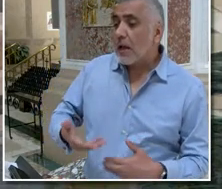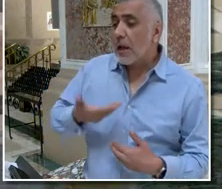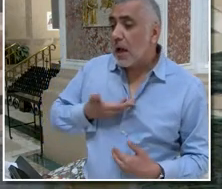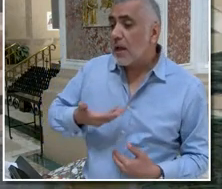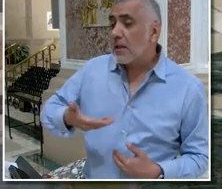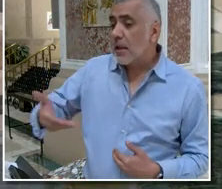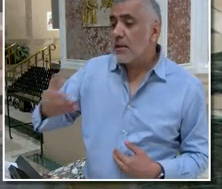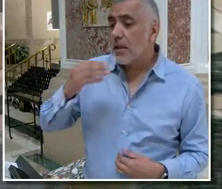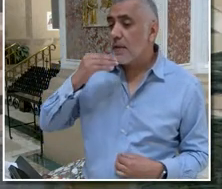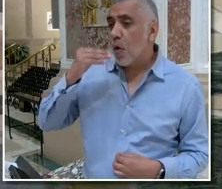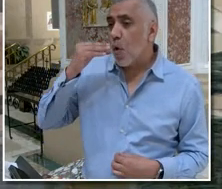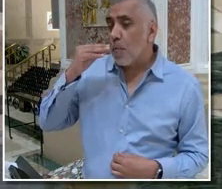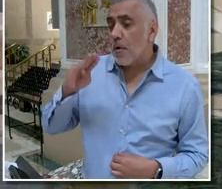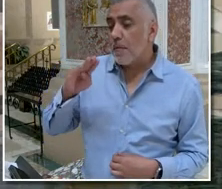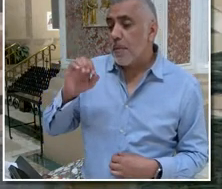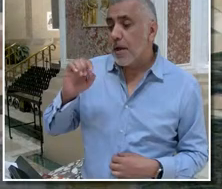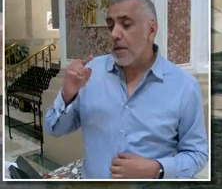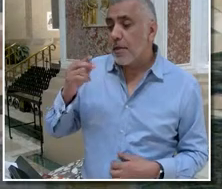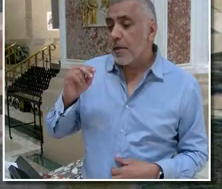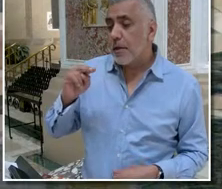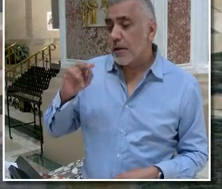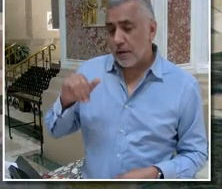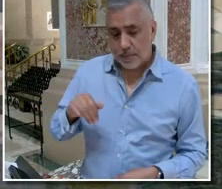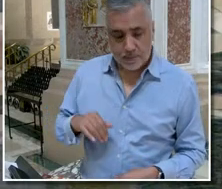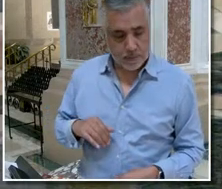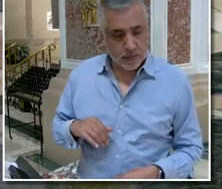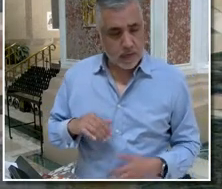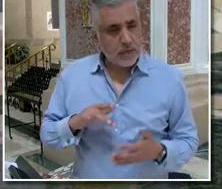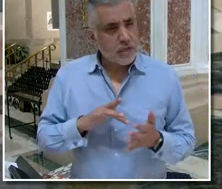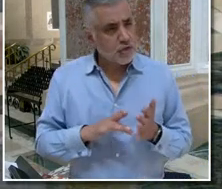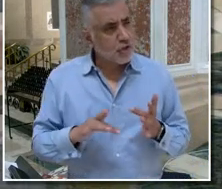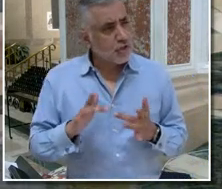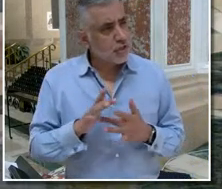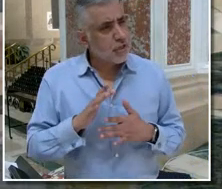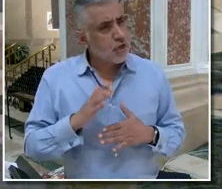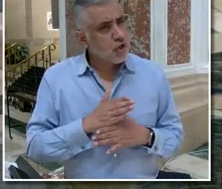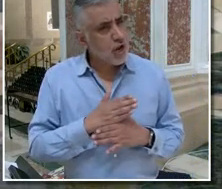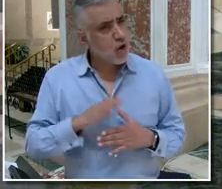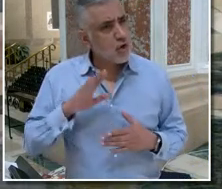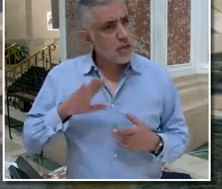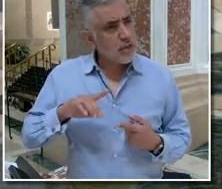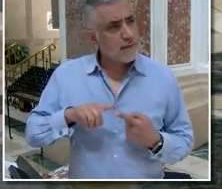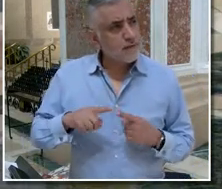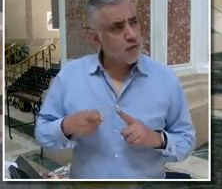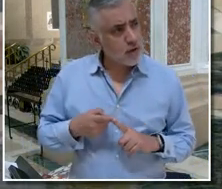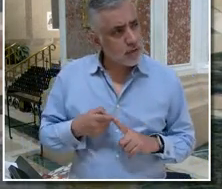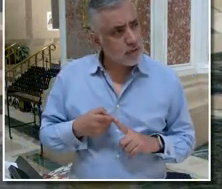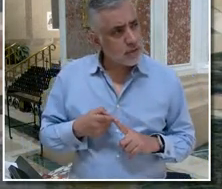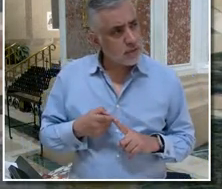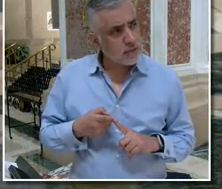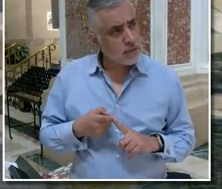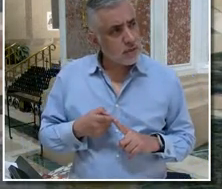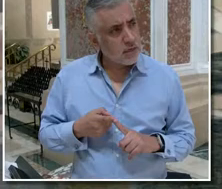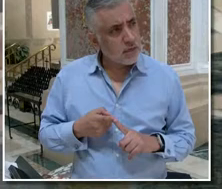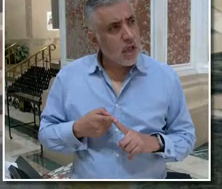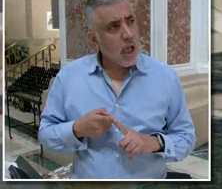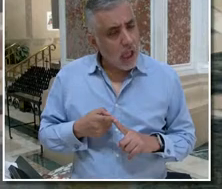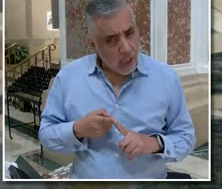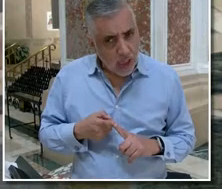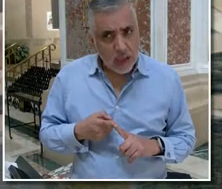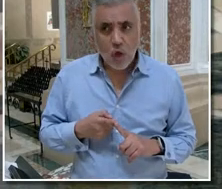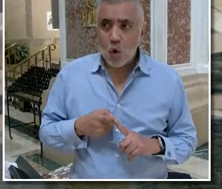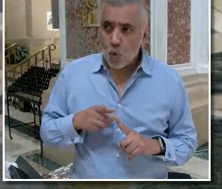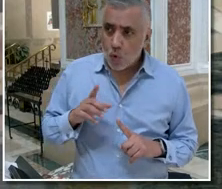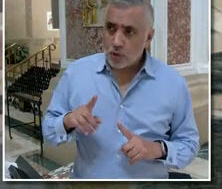home in Bethany. Jesus shares his friends and undoubtedly wants